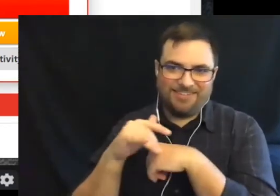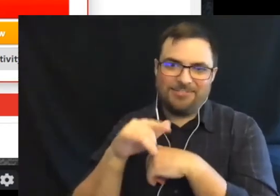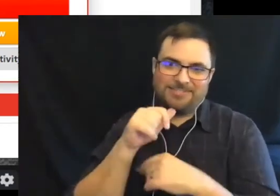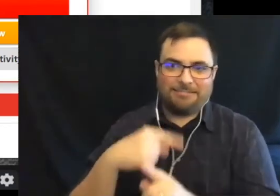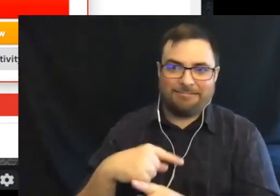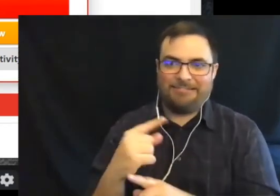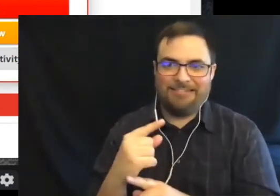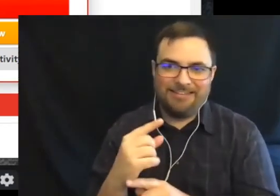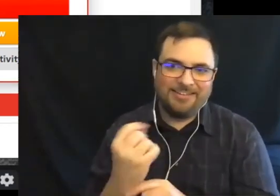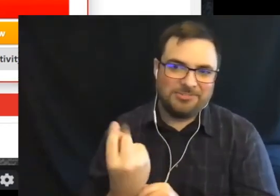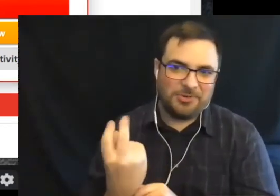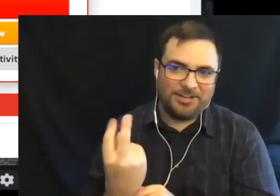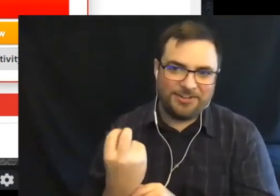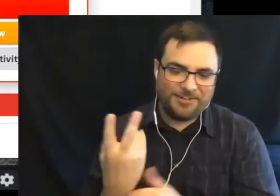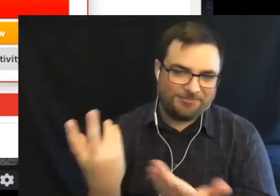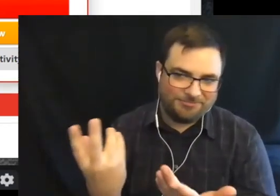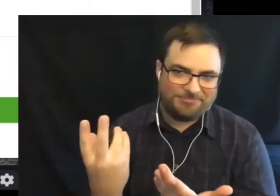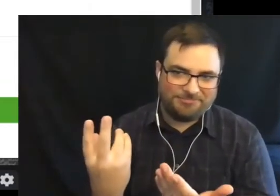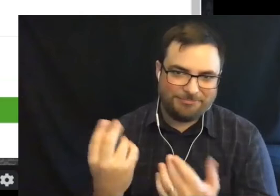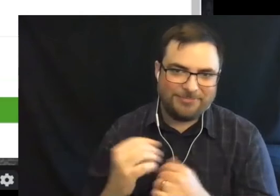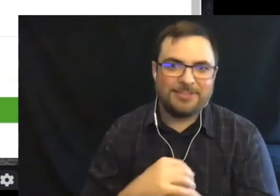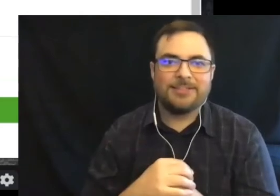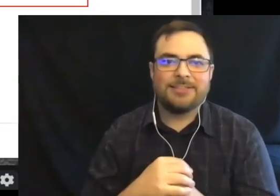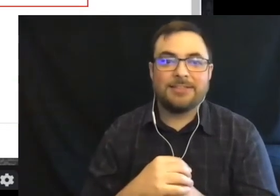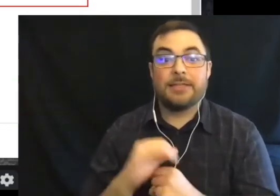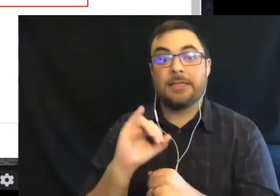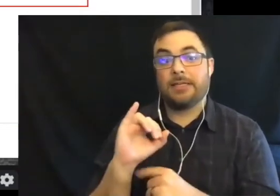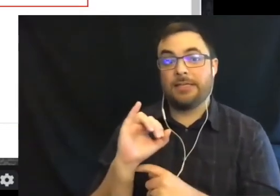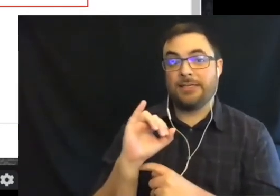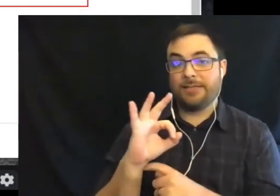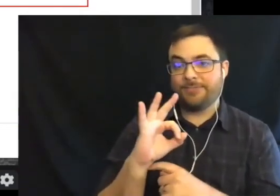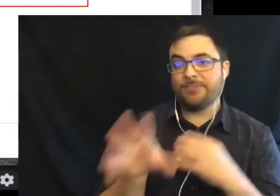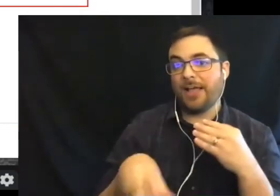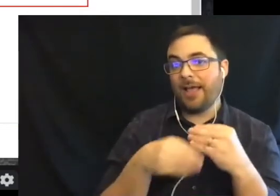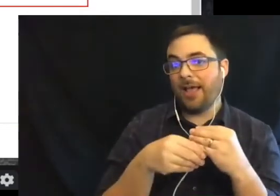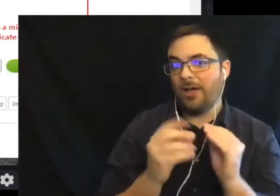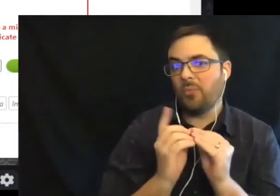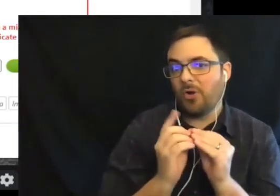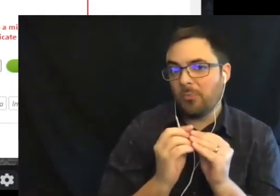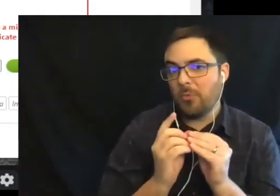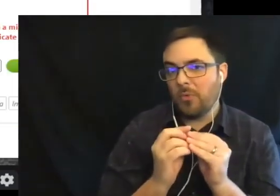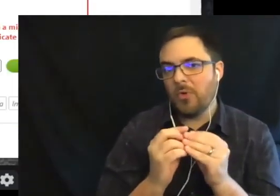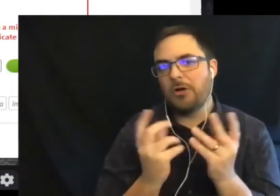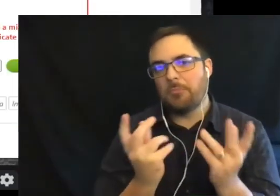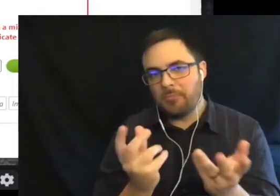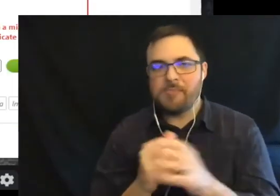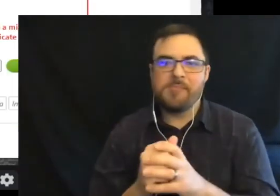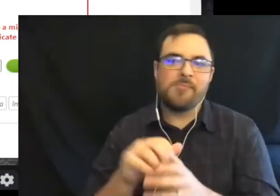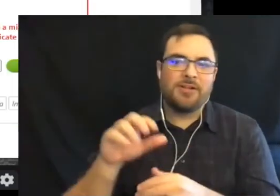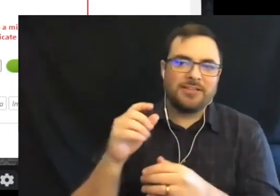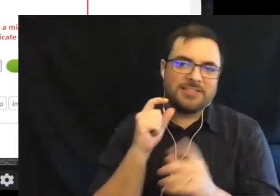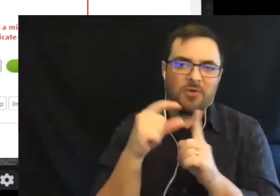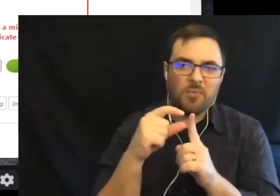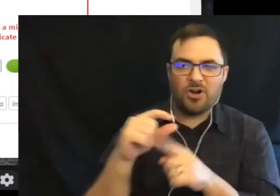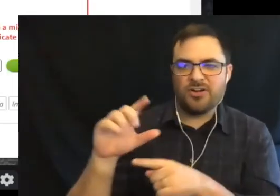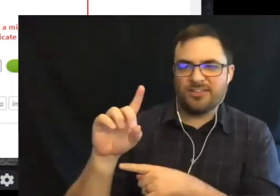quality enough that other teachers would find it helpful. But if I go in and we add one more, let's say doll, for